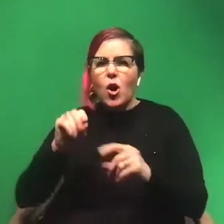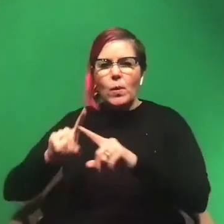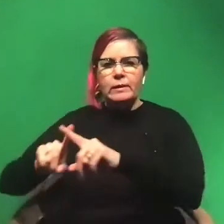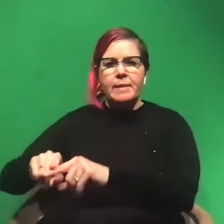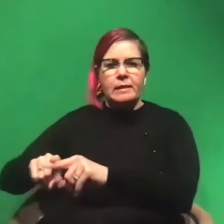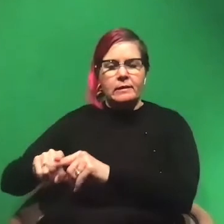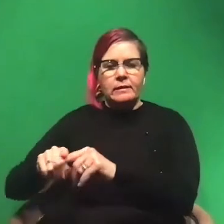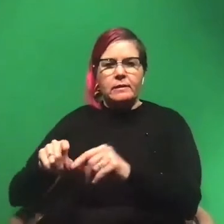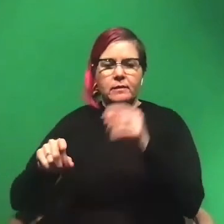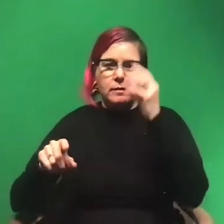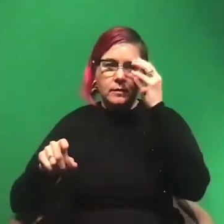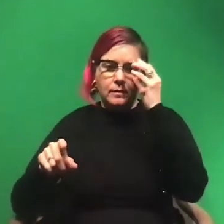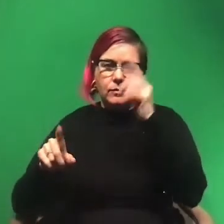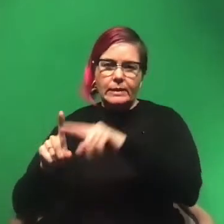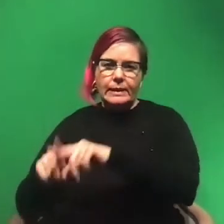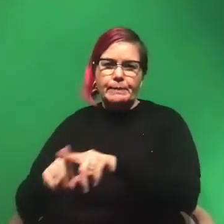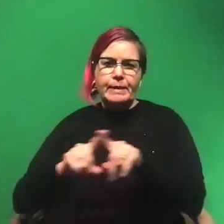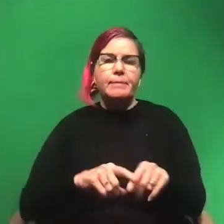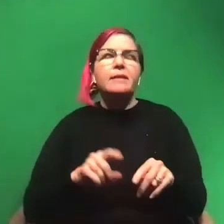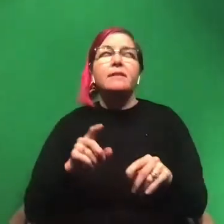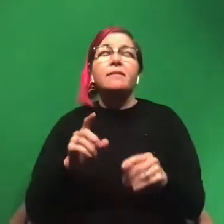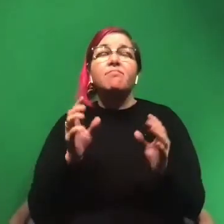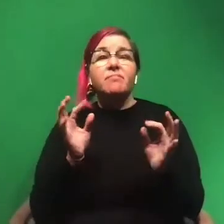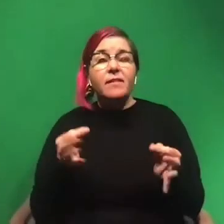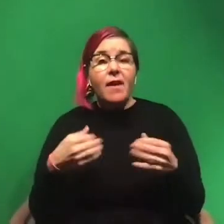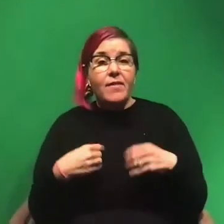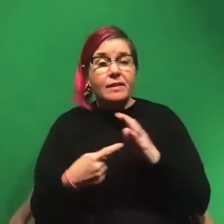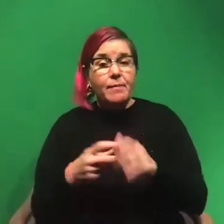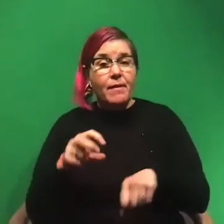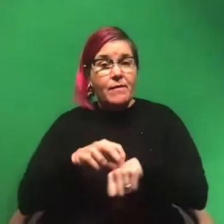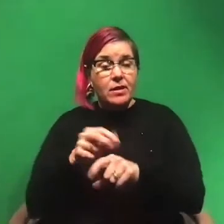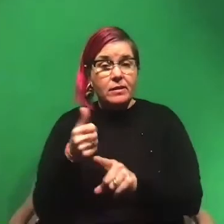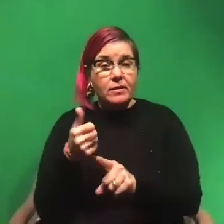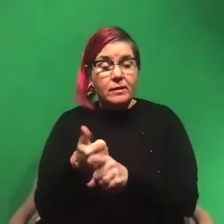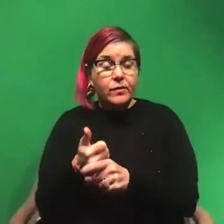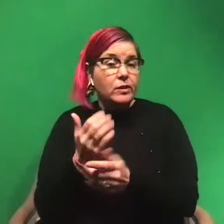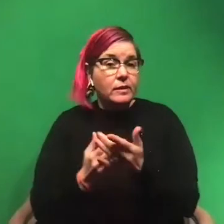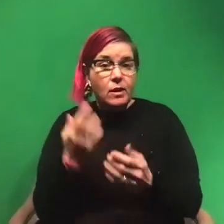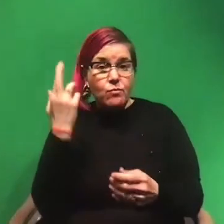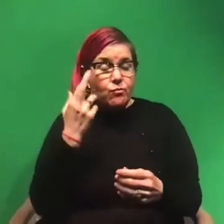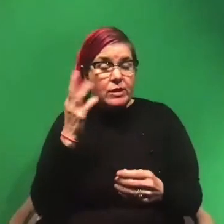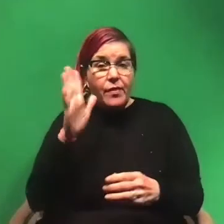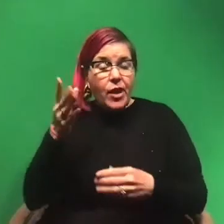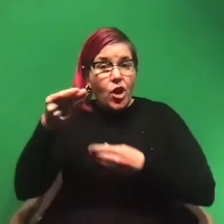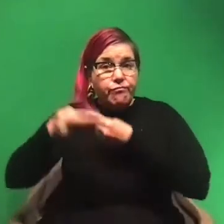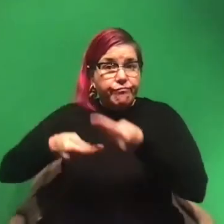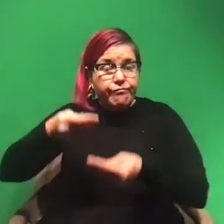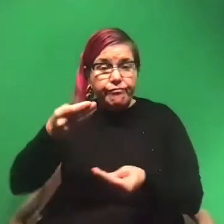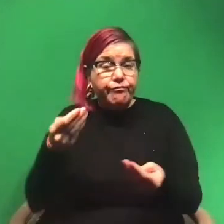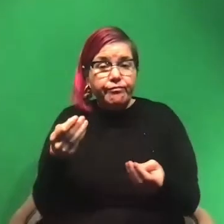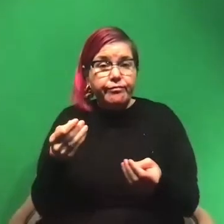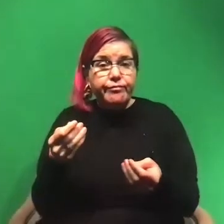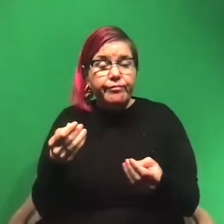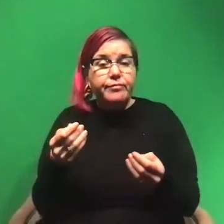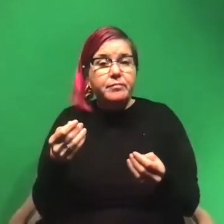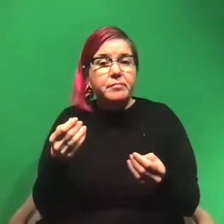there's definitely examples of viruses that for some reason their genome is, imagine,